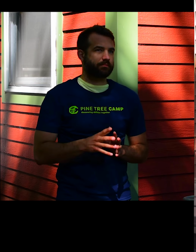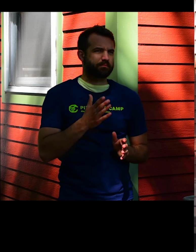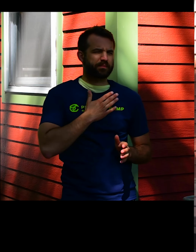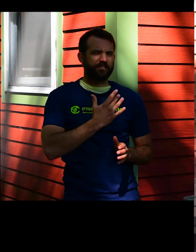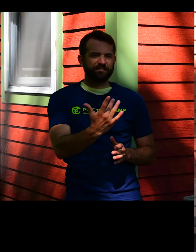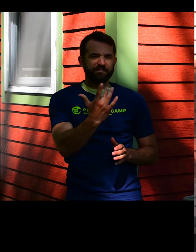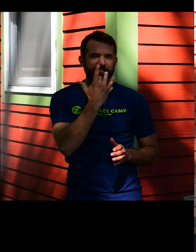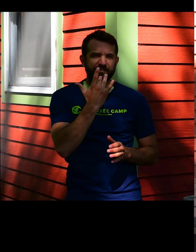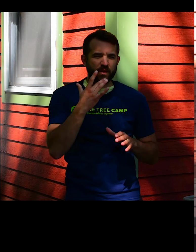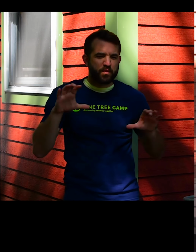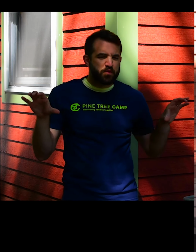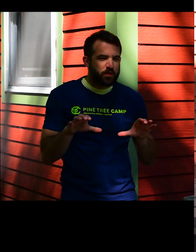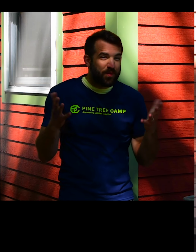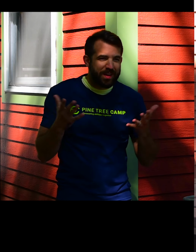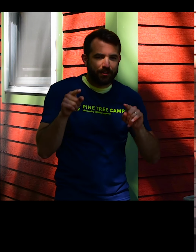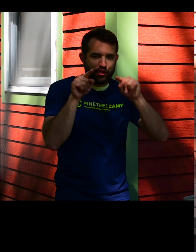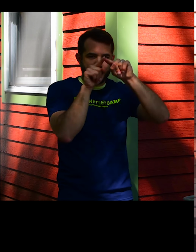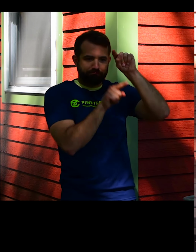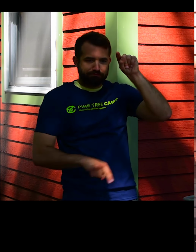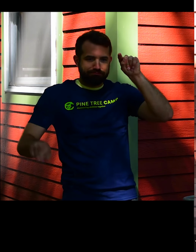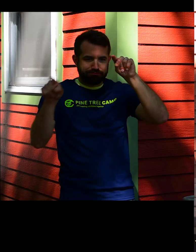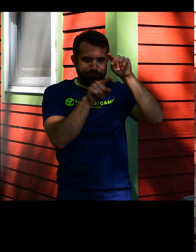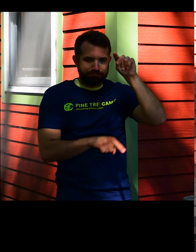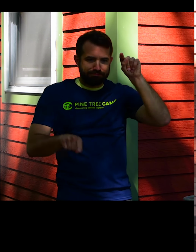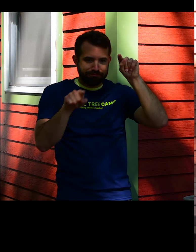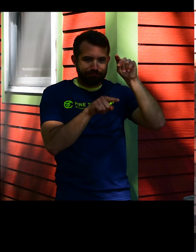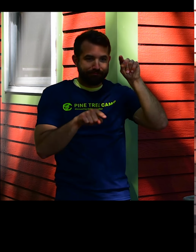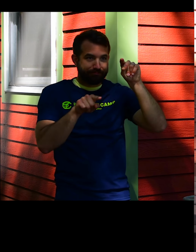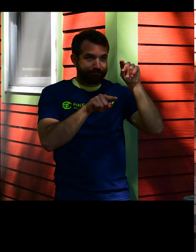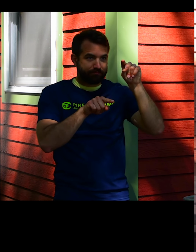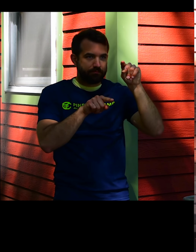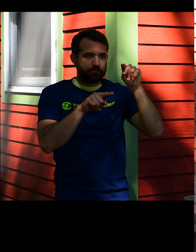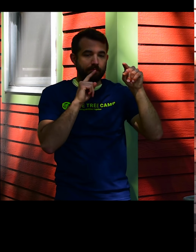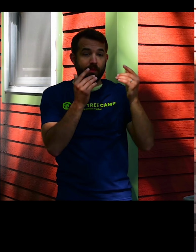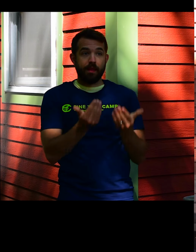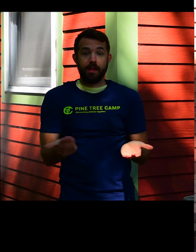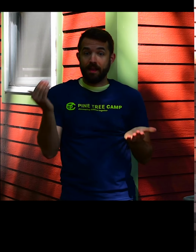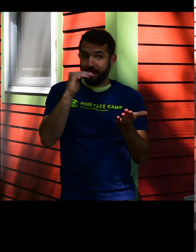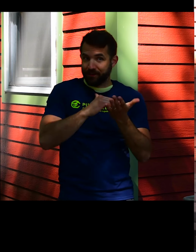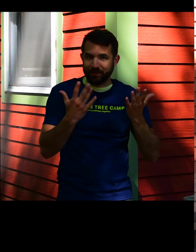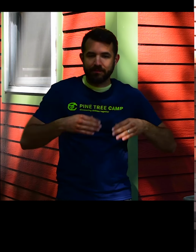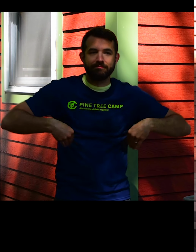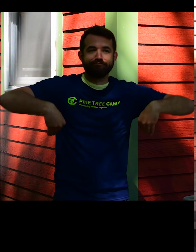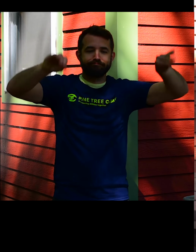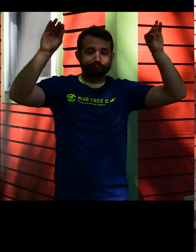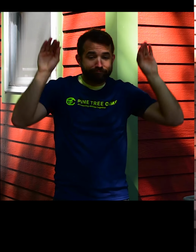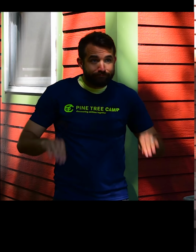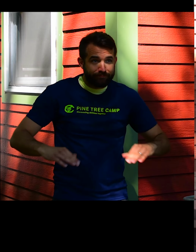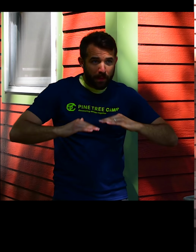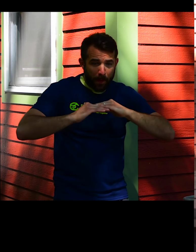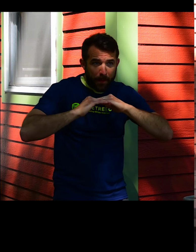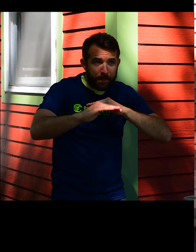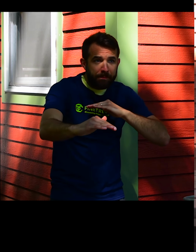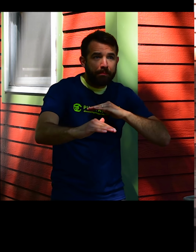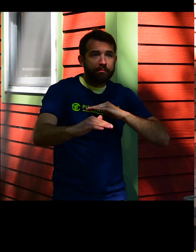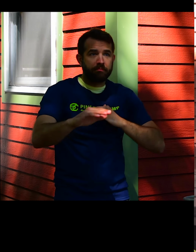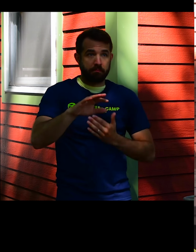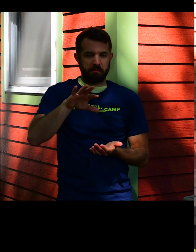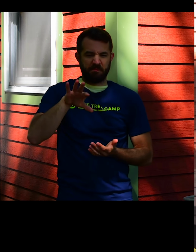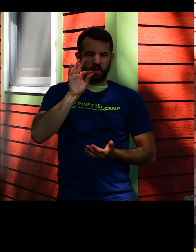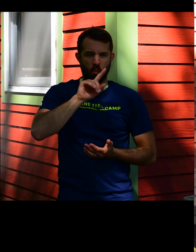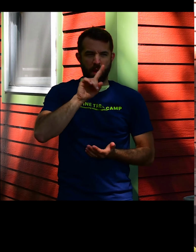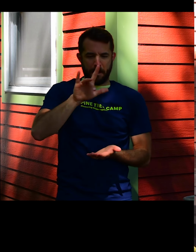So my favorite method of tie-dye is the spiral. So what you're going to do is, again, make sure your shirt is on a flat surface, and you can pick any point that you want to be the